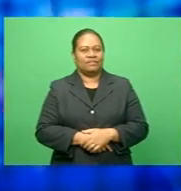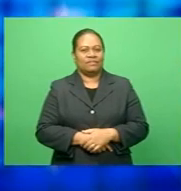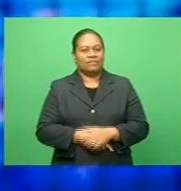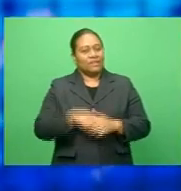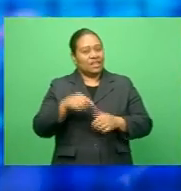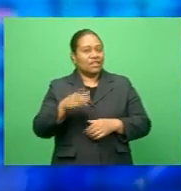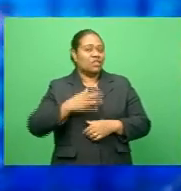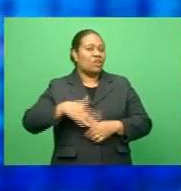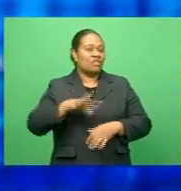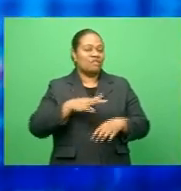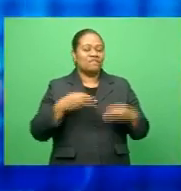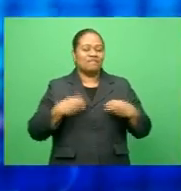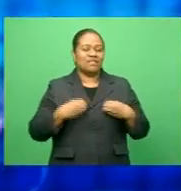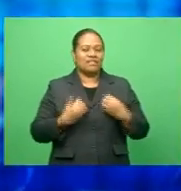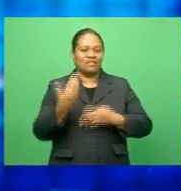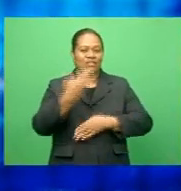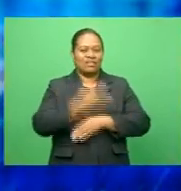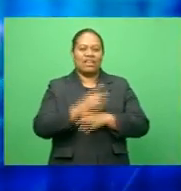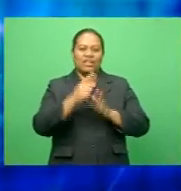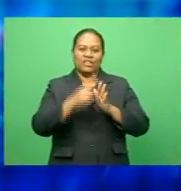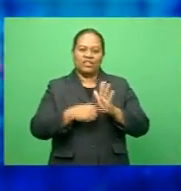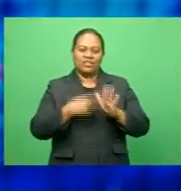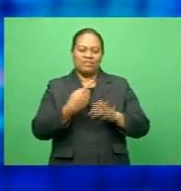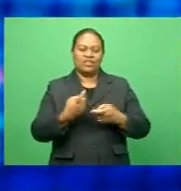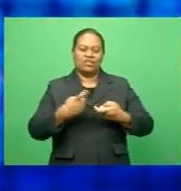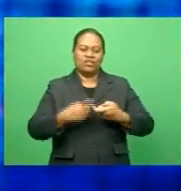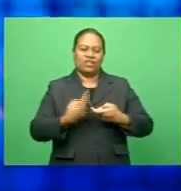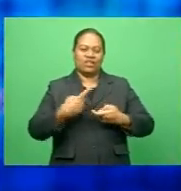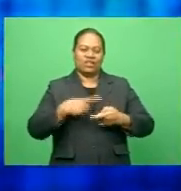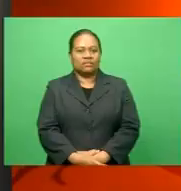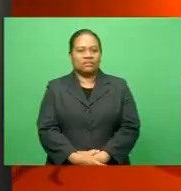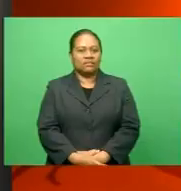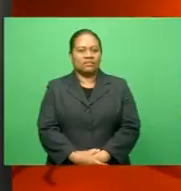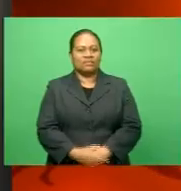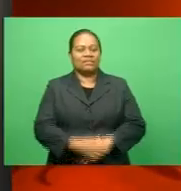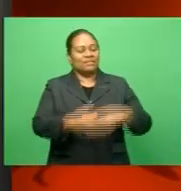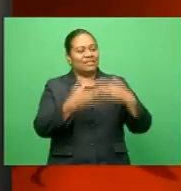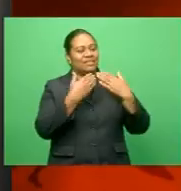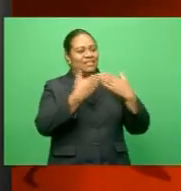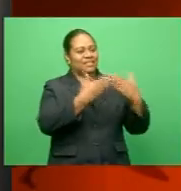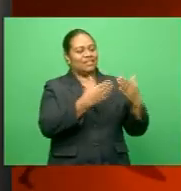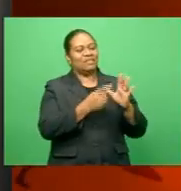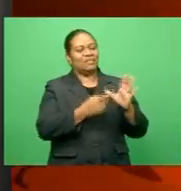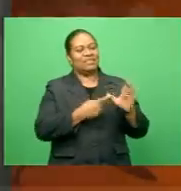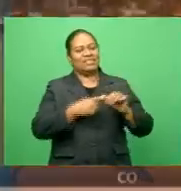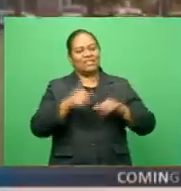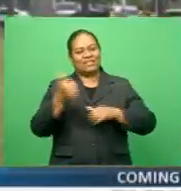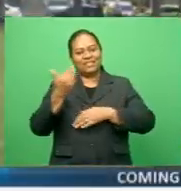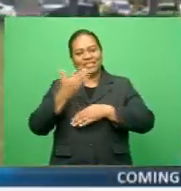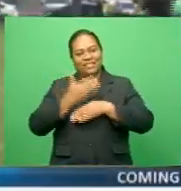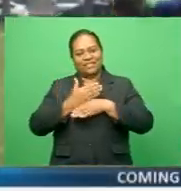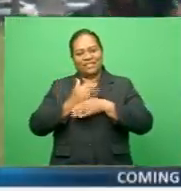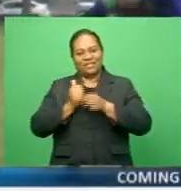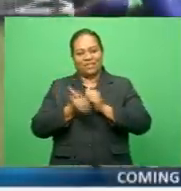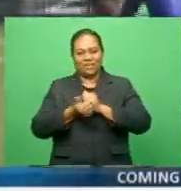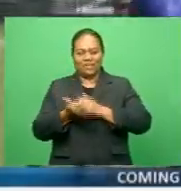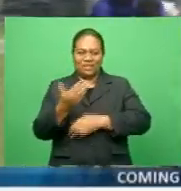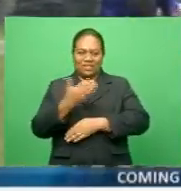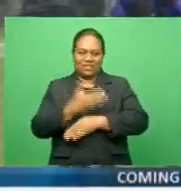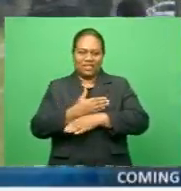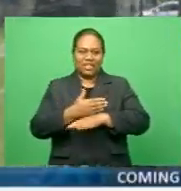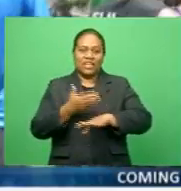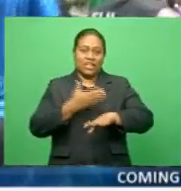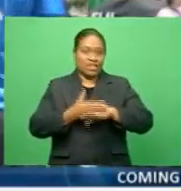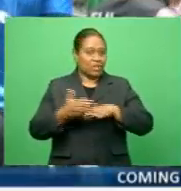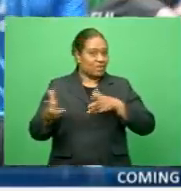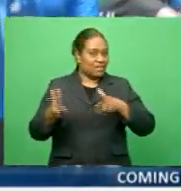That's all from Business Tonight. Jamie joins us now with the latest from sports. Thanks, Apanisa, and good evening. In Sports Tonight, new